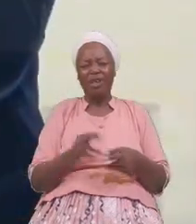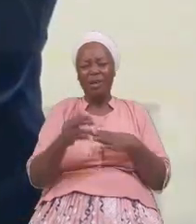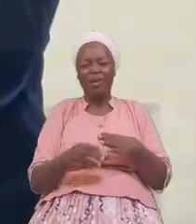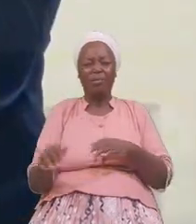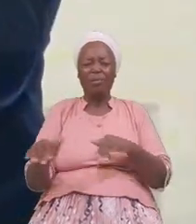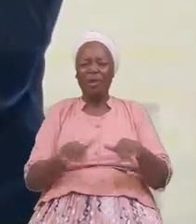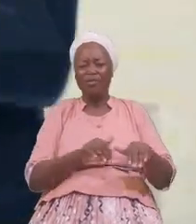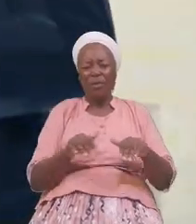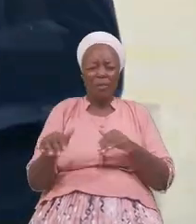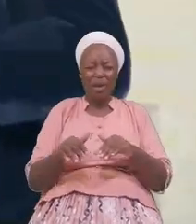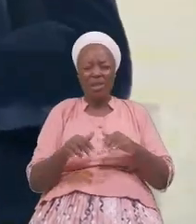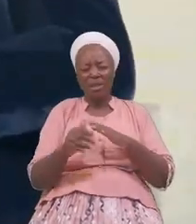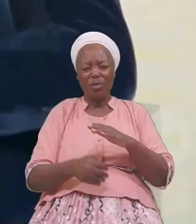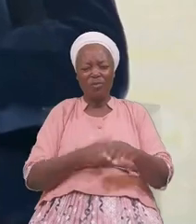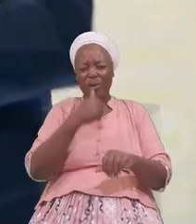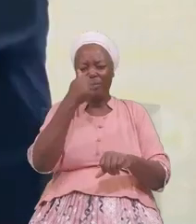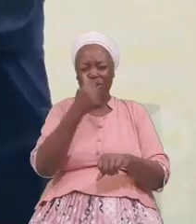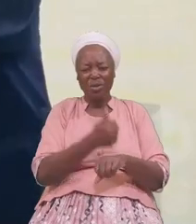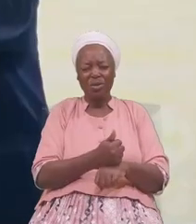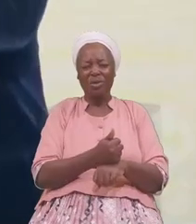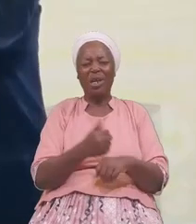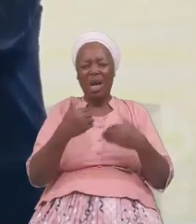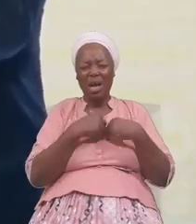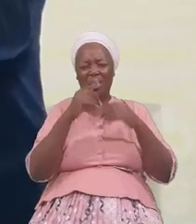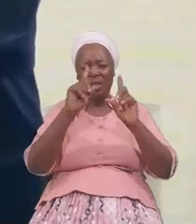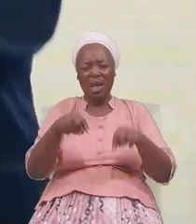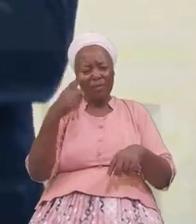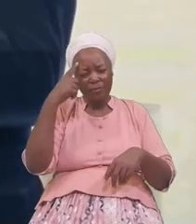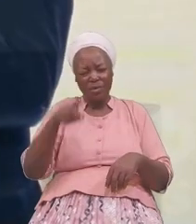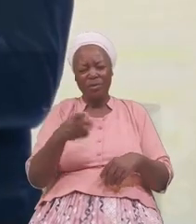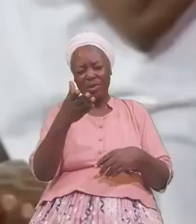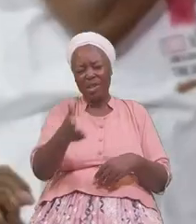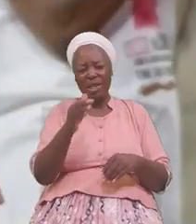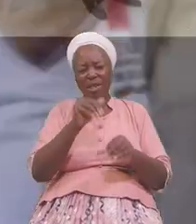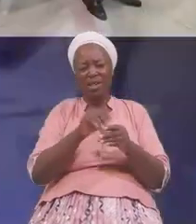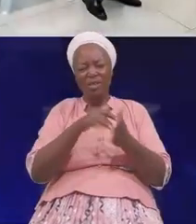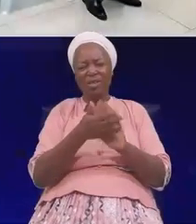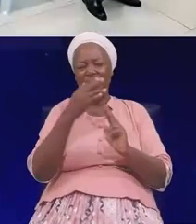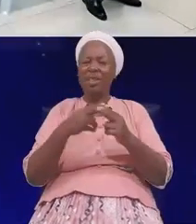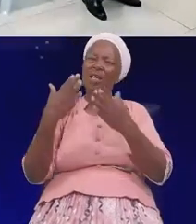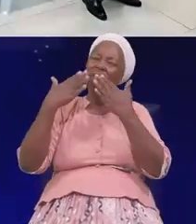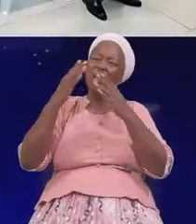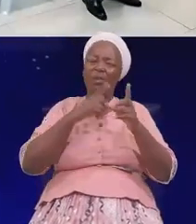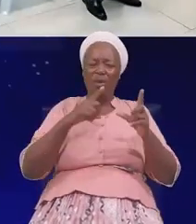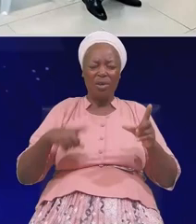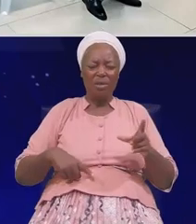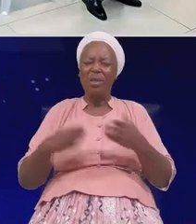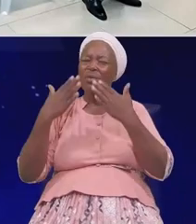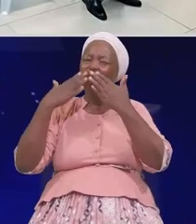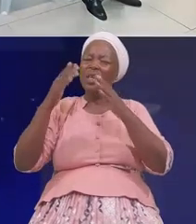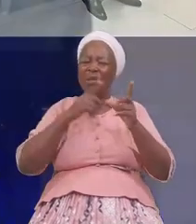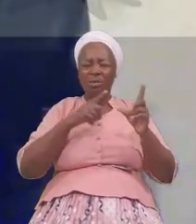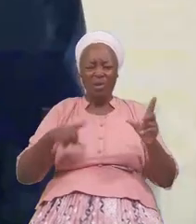Performance, confirmation has come for you there. Thank you, Lord. Thank